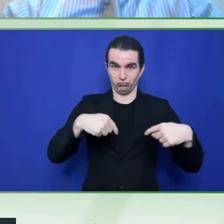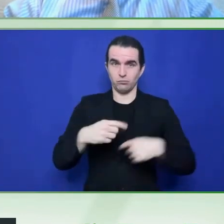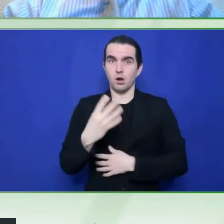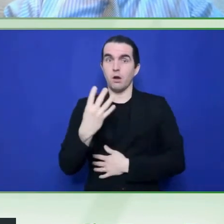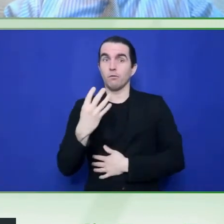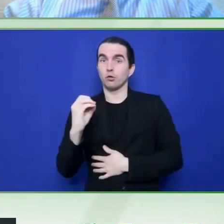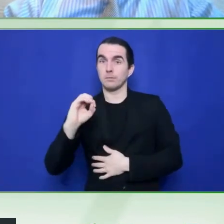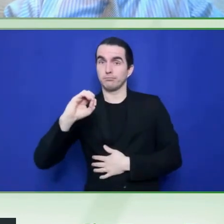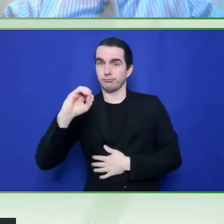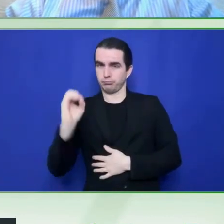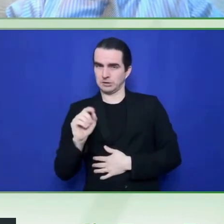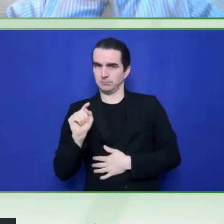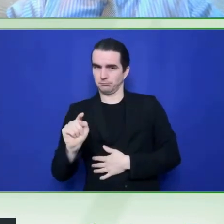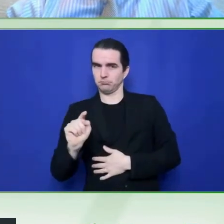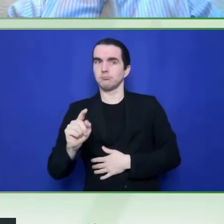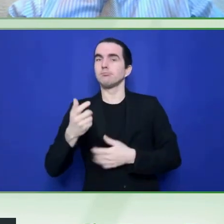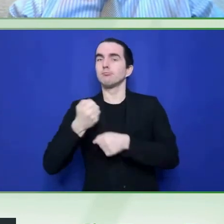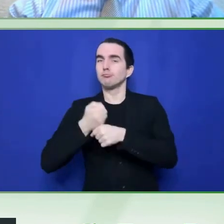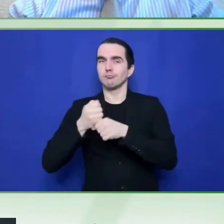So